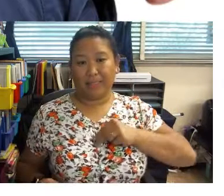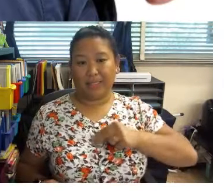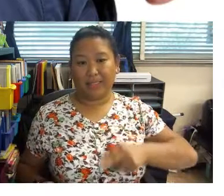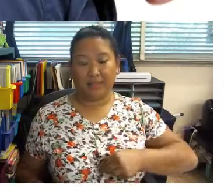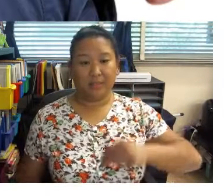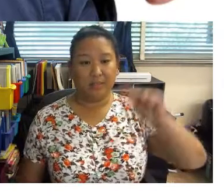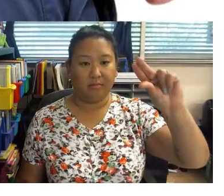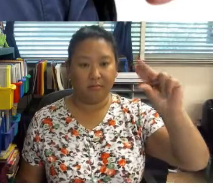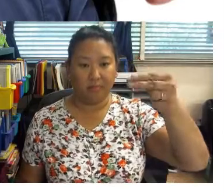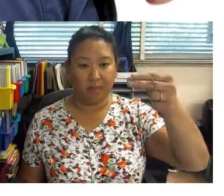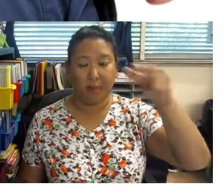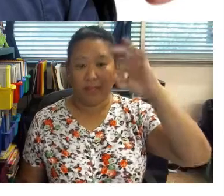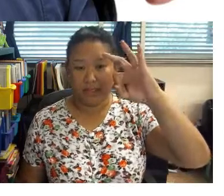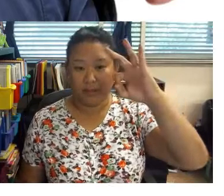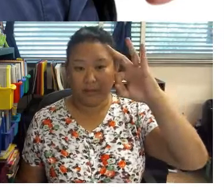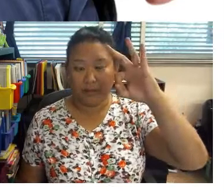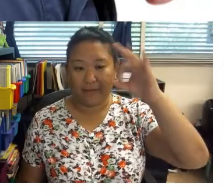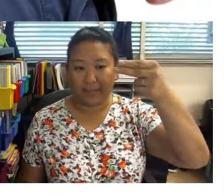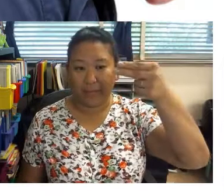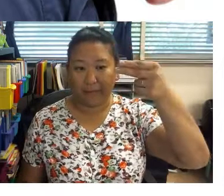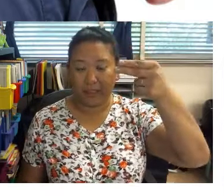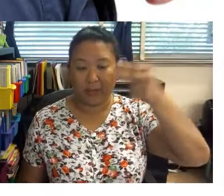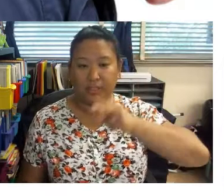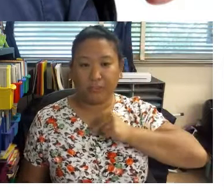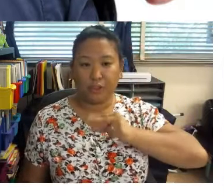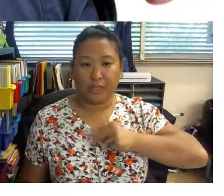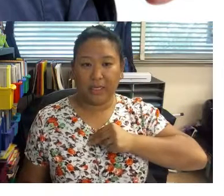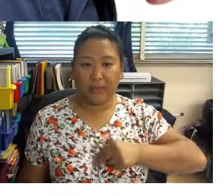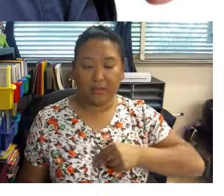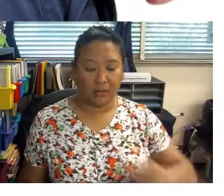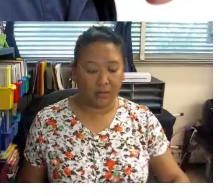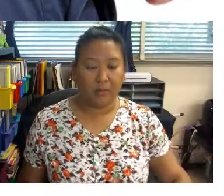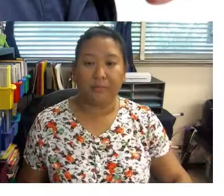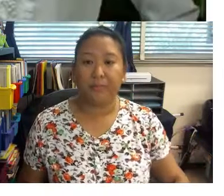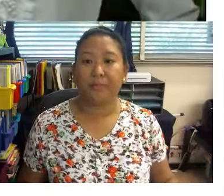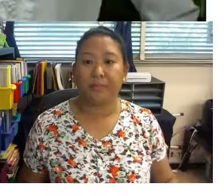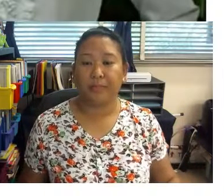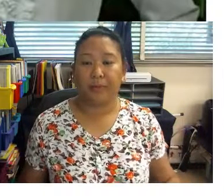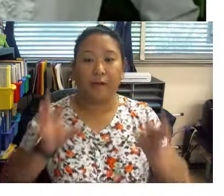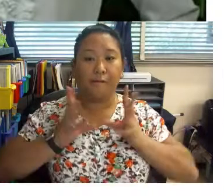snap buttons, so buttons with F, snap buttons with a double G,